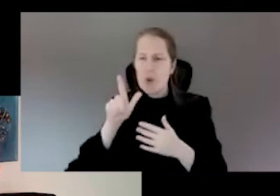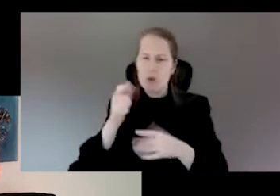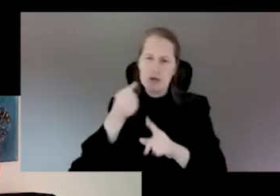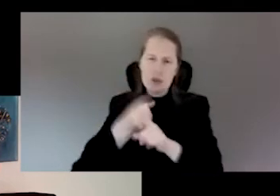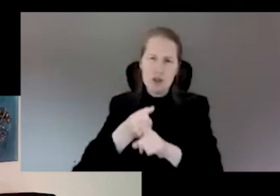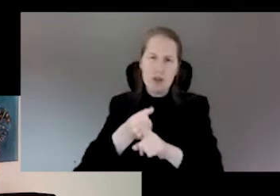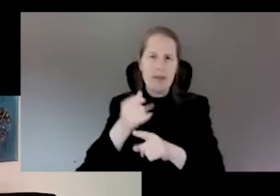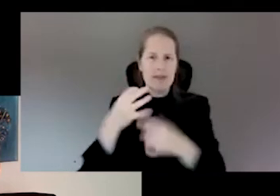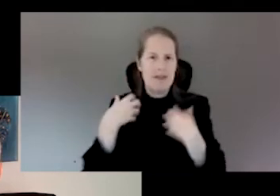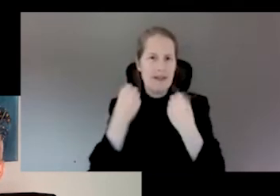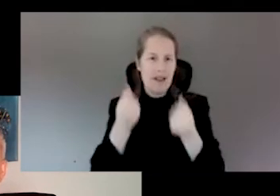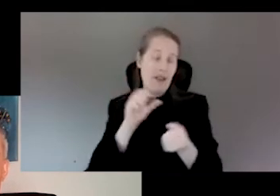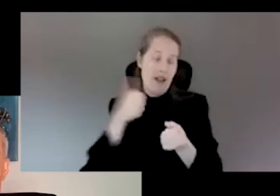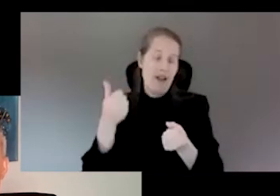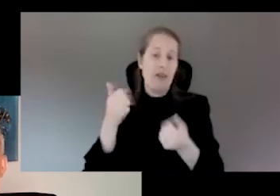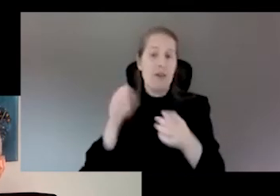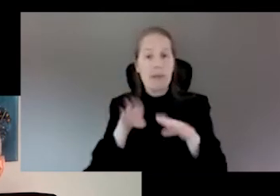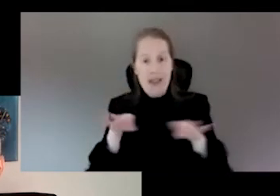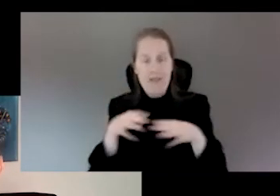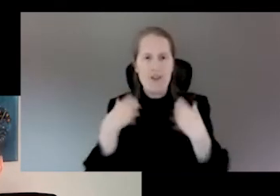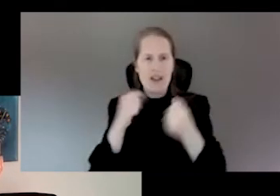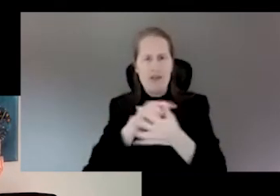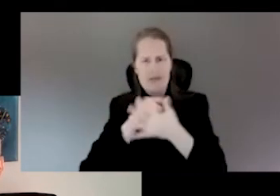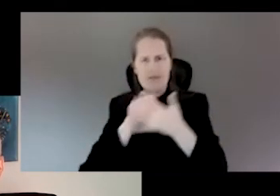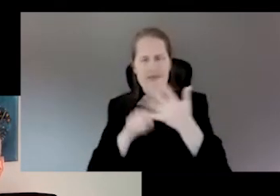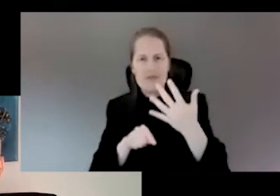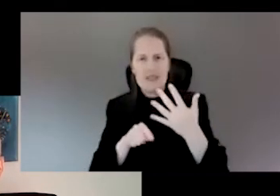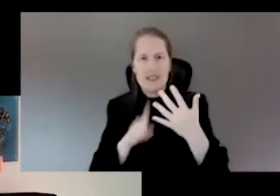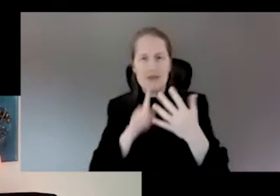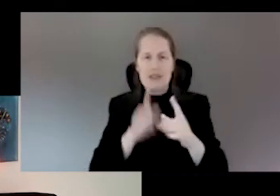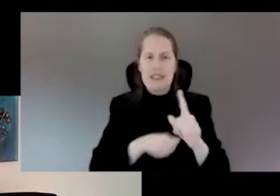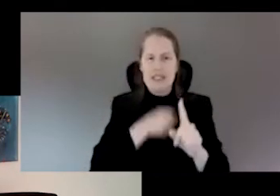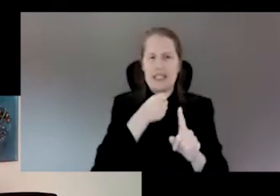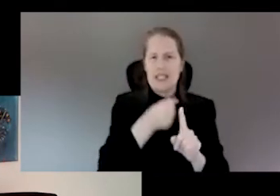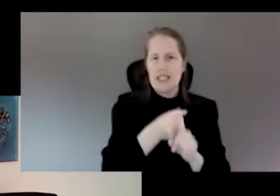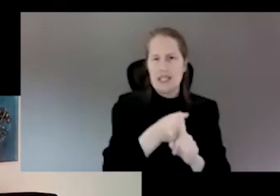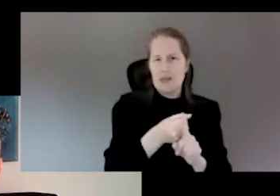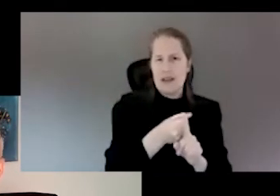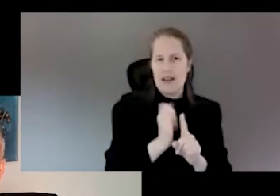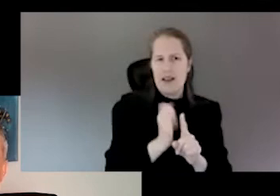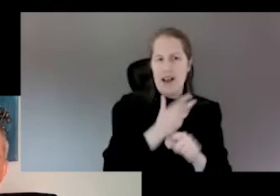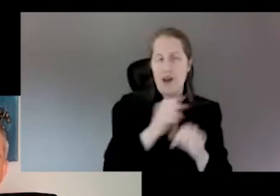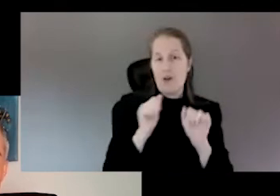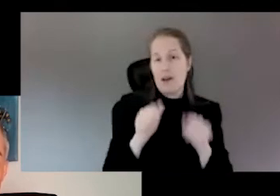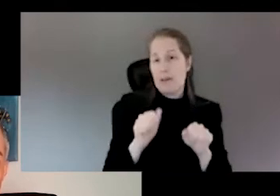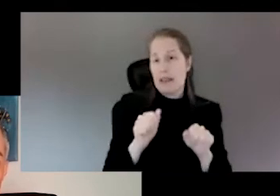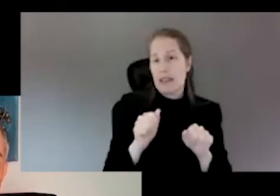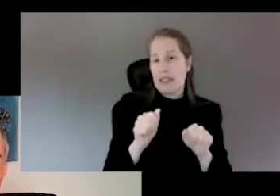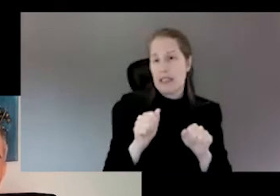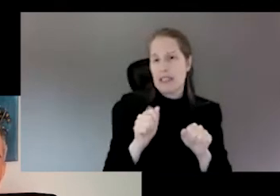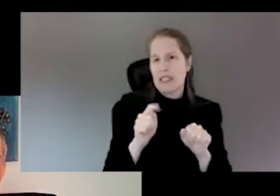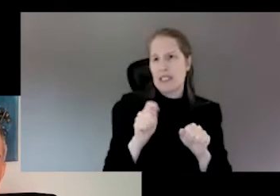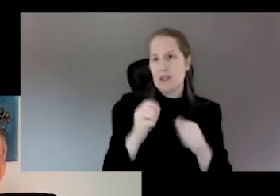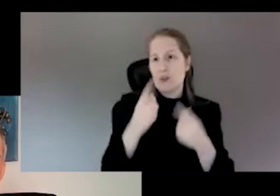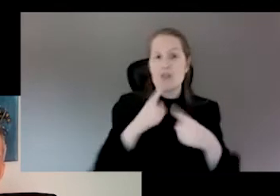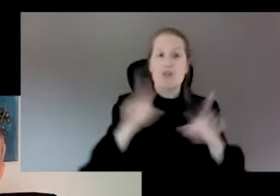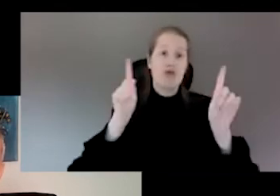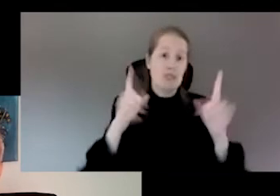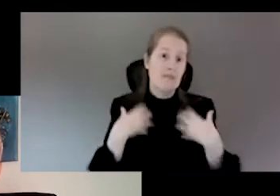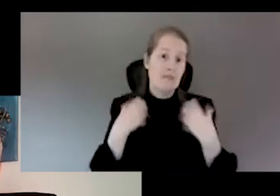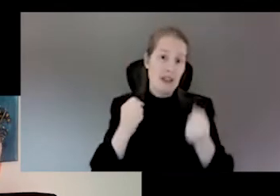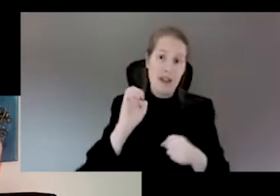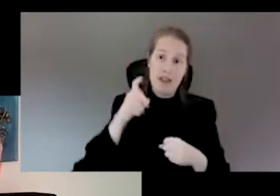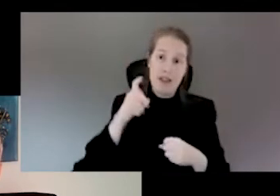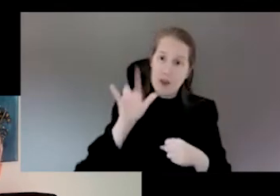other determinants, behavioral health and so forth, impact our ability to reach or to achieve health equity. And